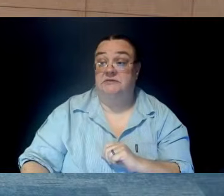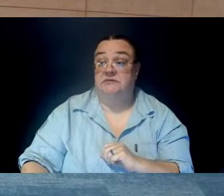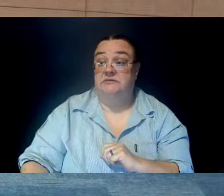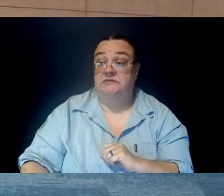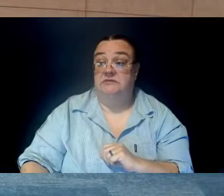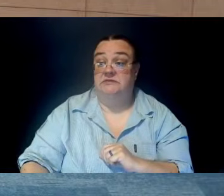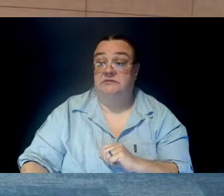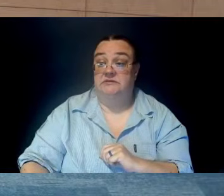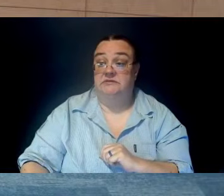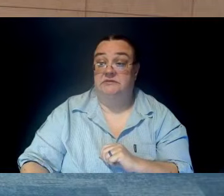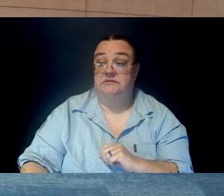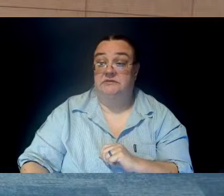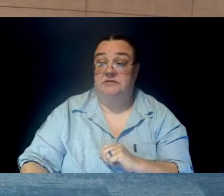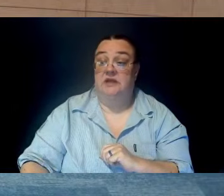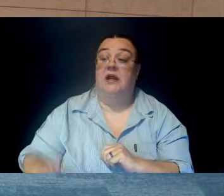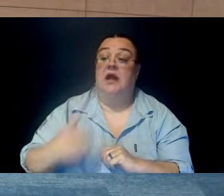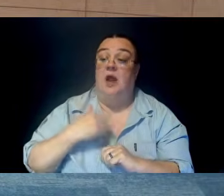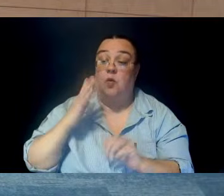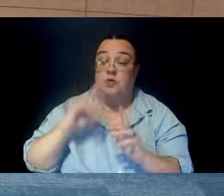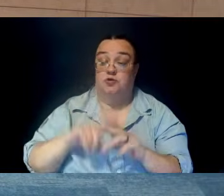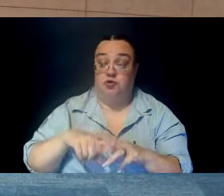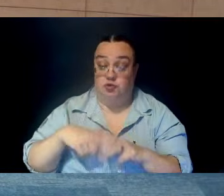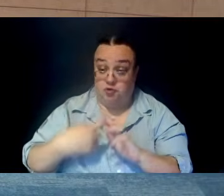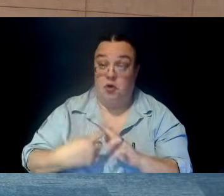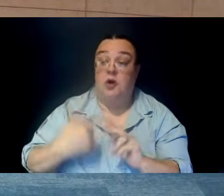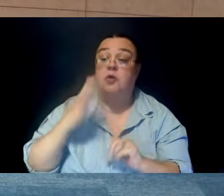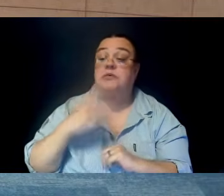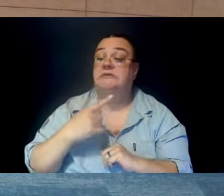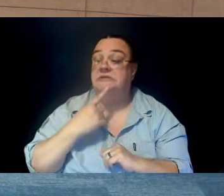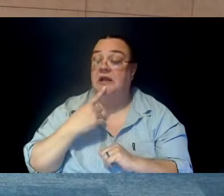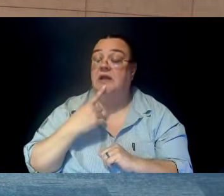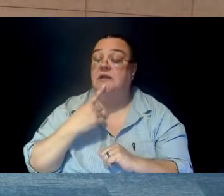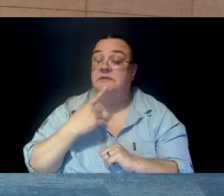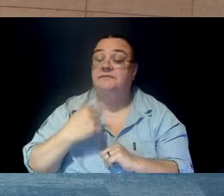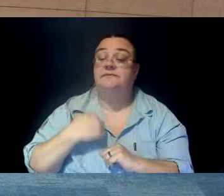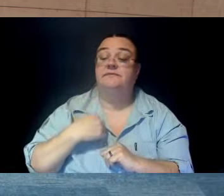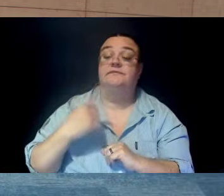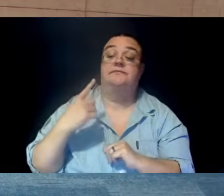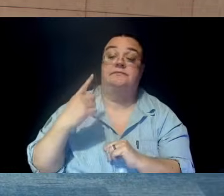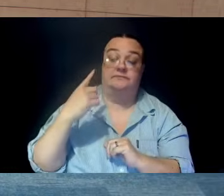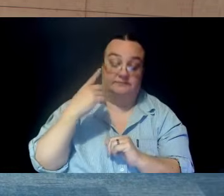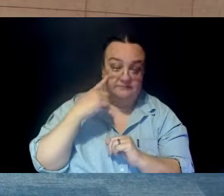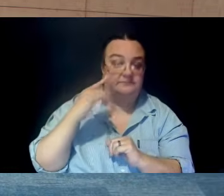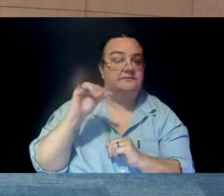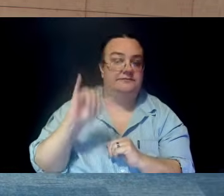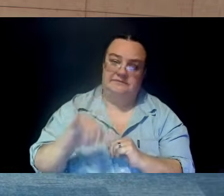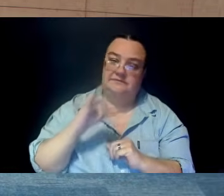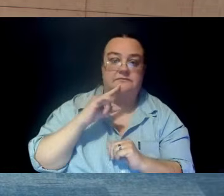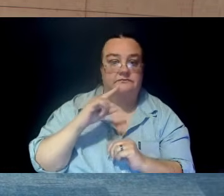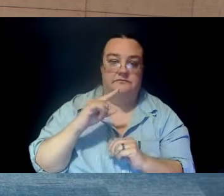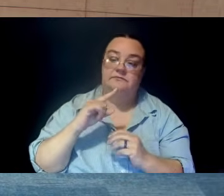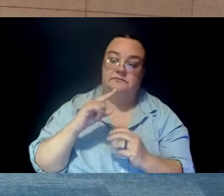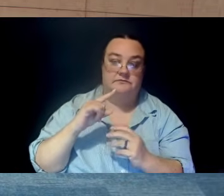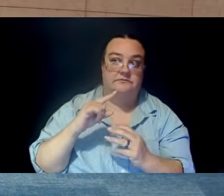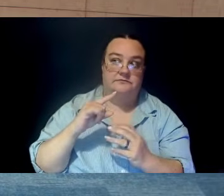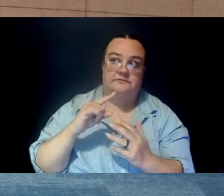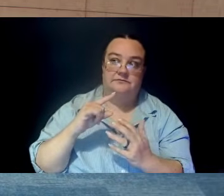I'll start and say, I think this has been a long time coming. I